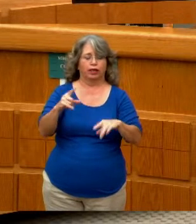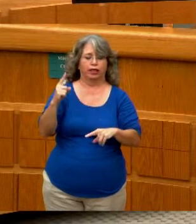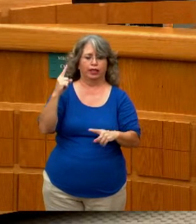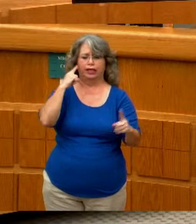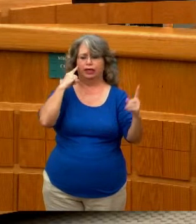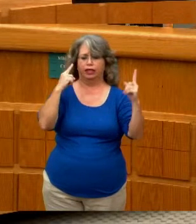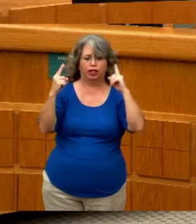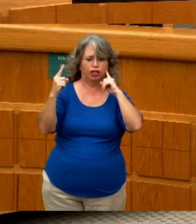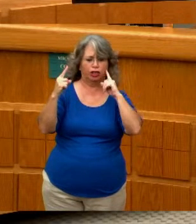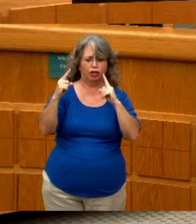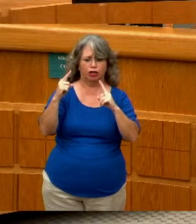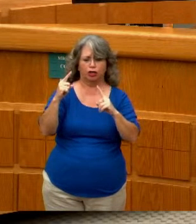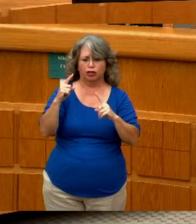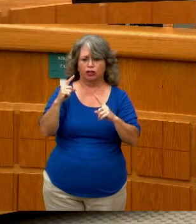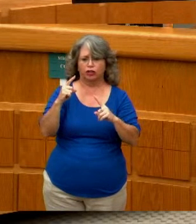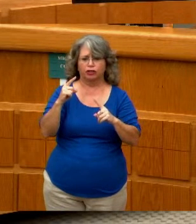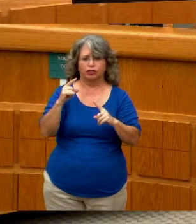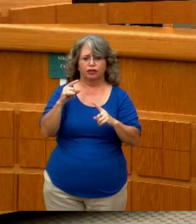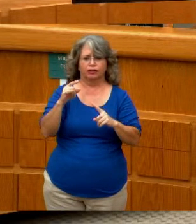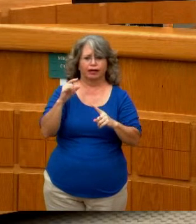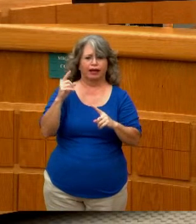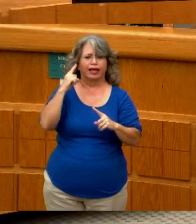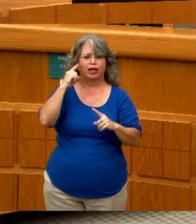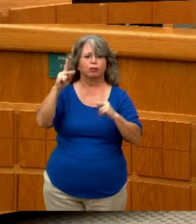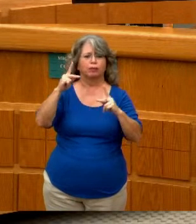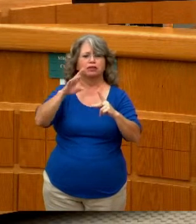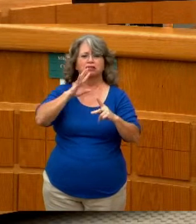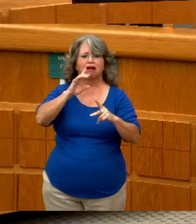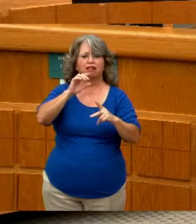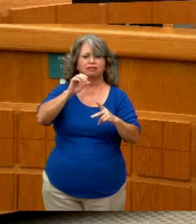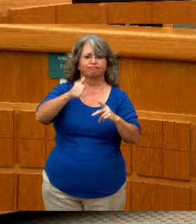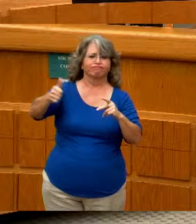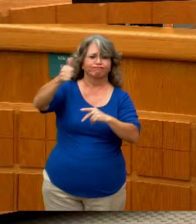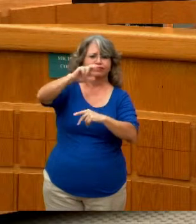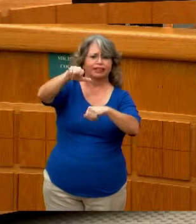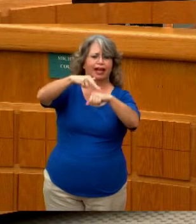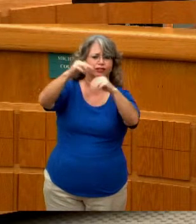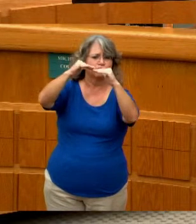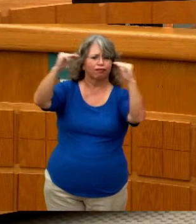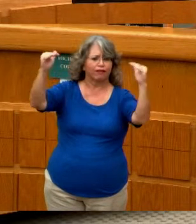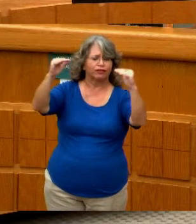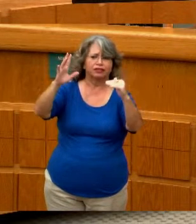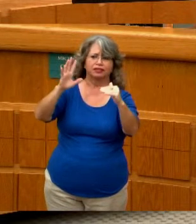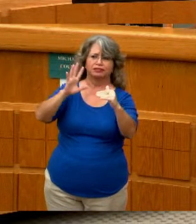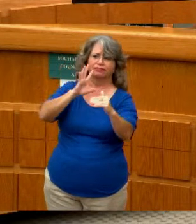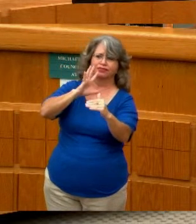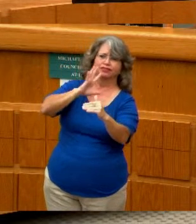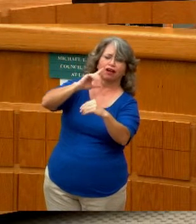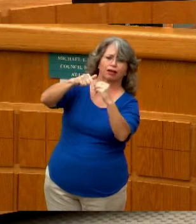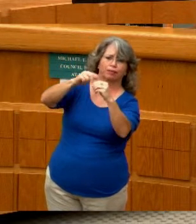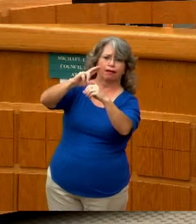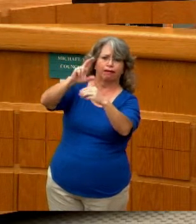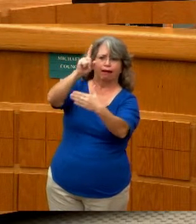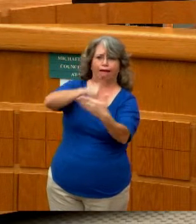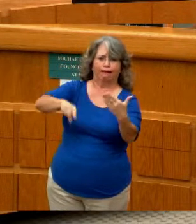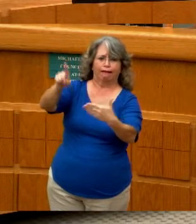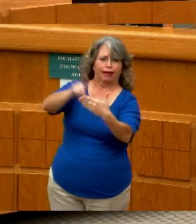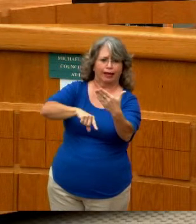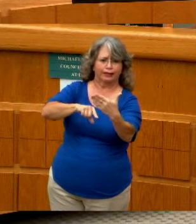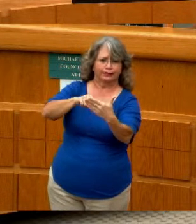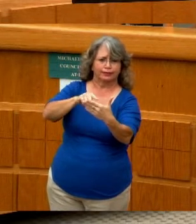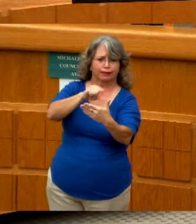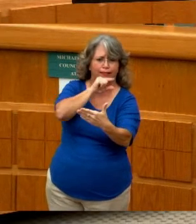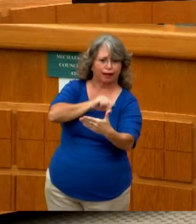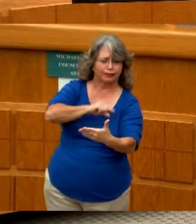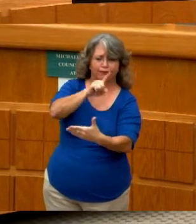on the national level, talking about, cancel Christmas, cancel Thanksgiving, that's not going to happen. But what we want to make sure